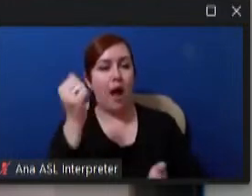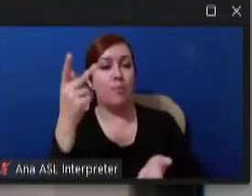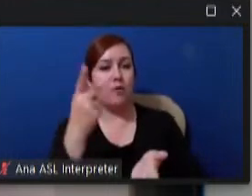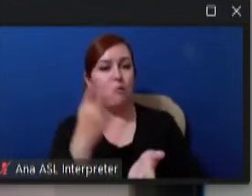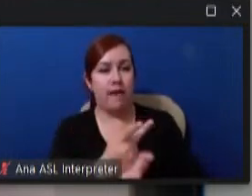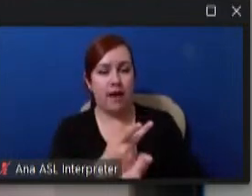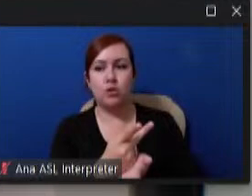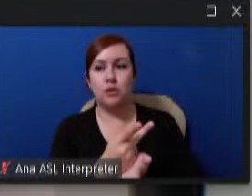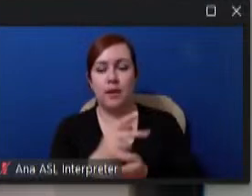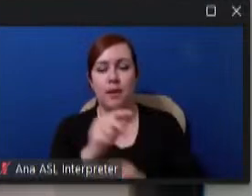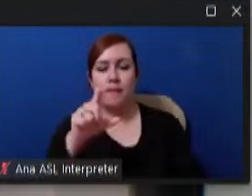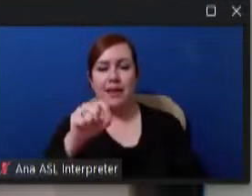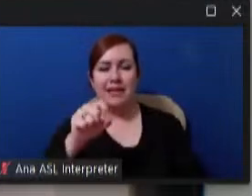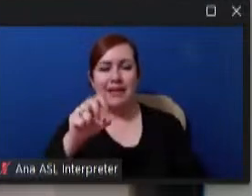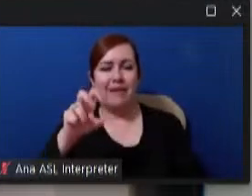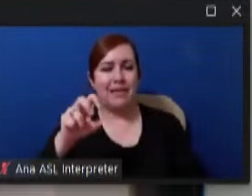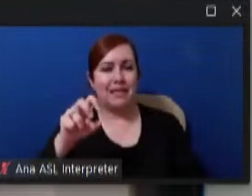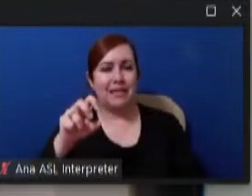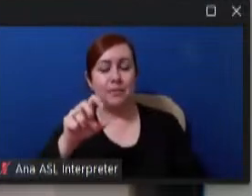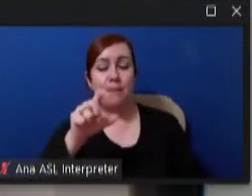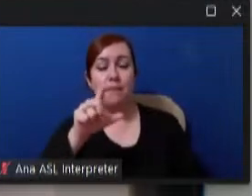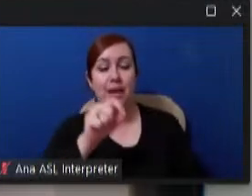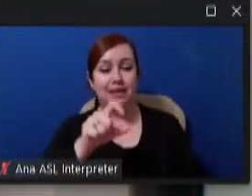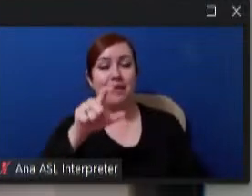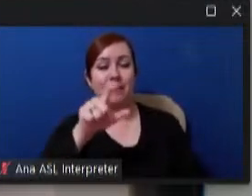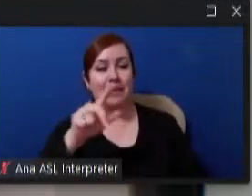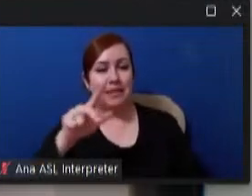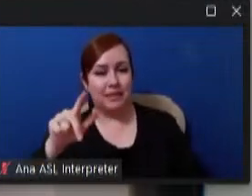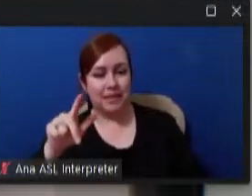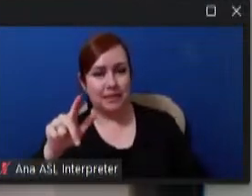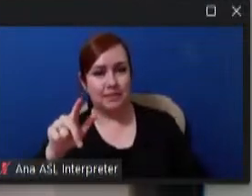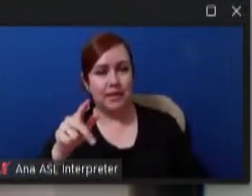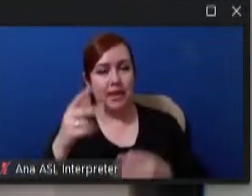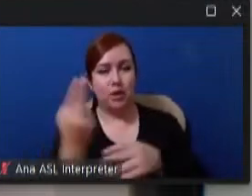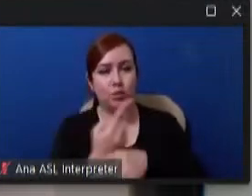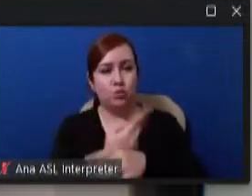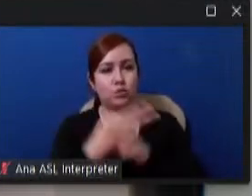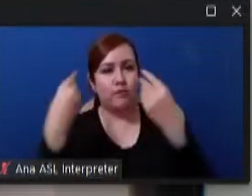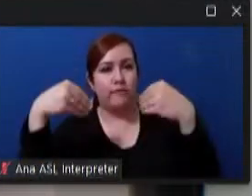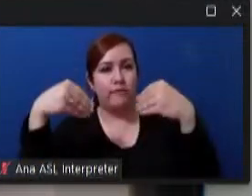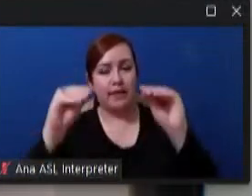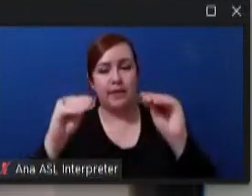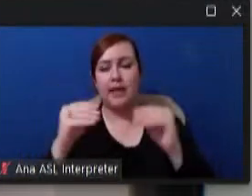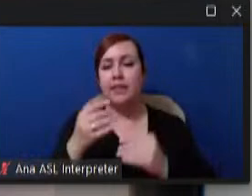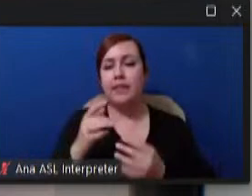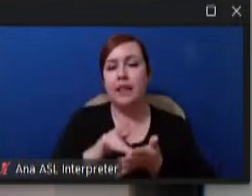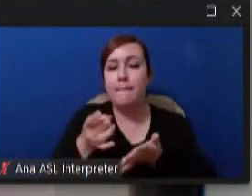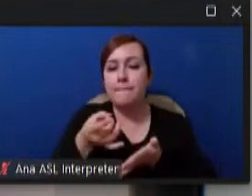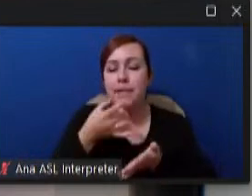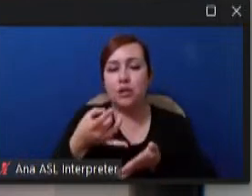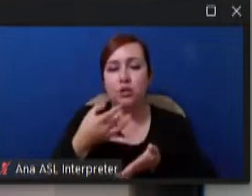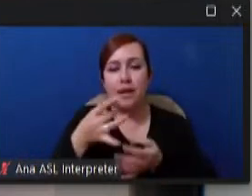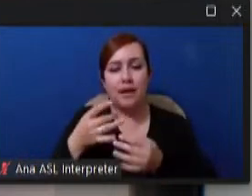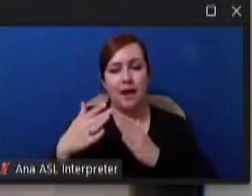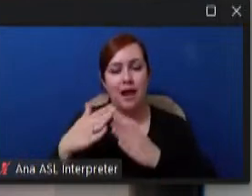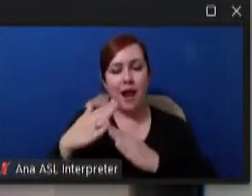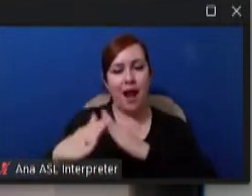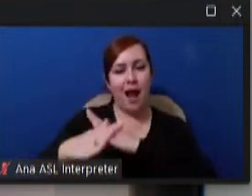an executive decree the free use, sale of